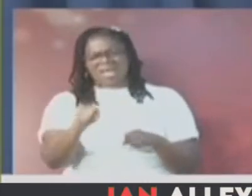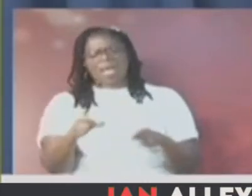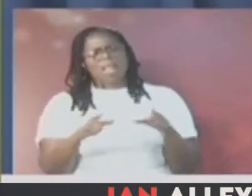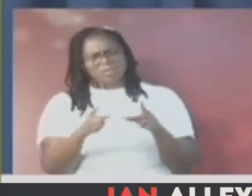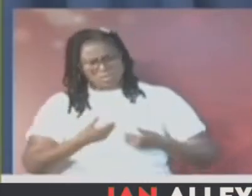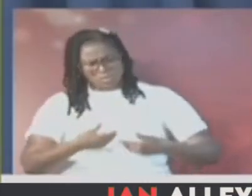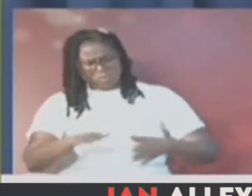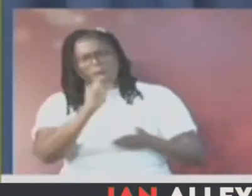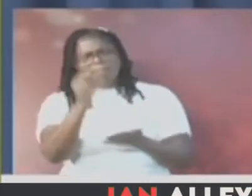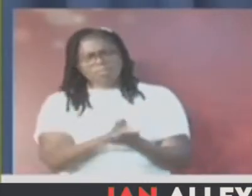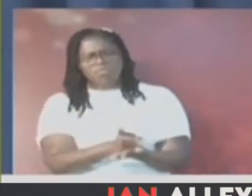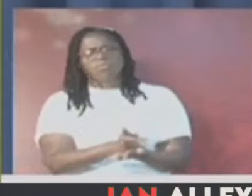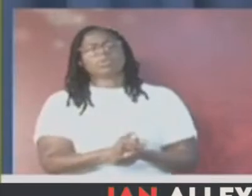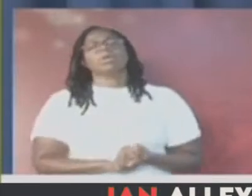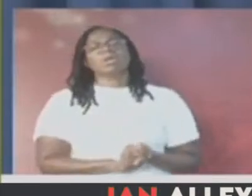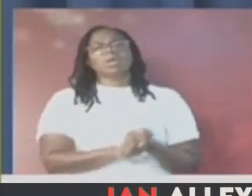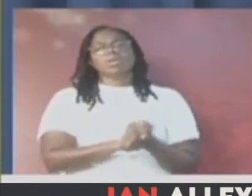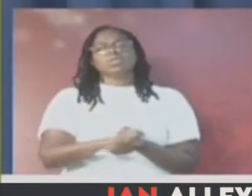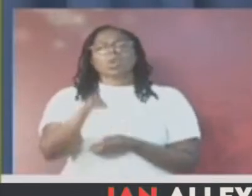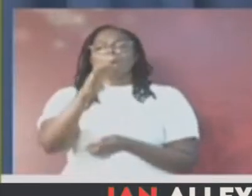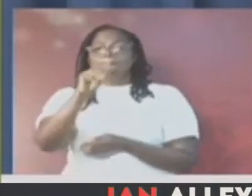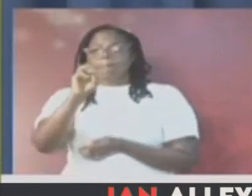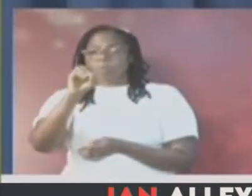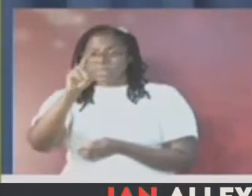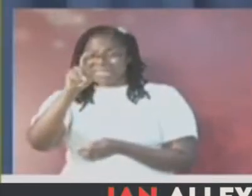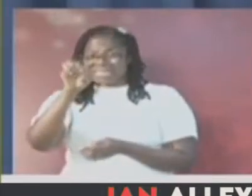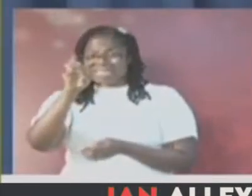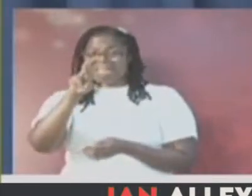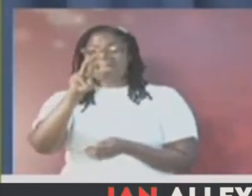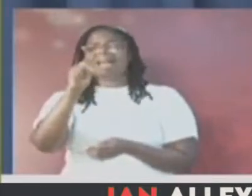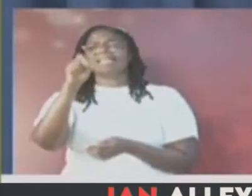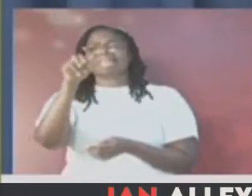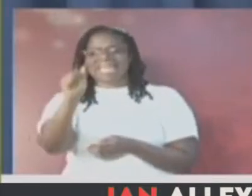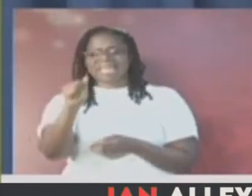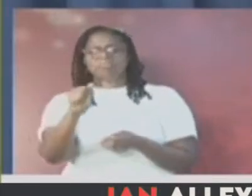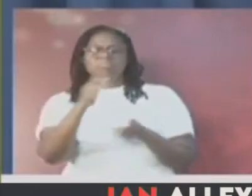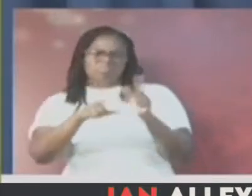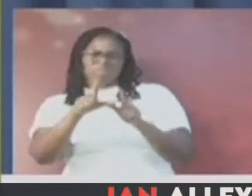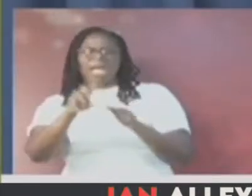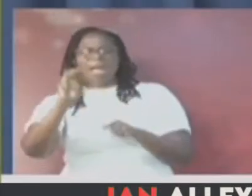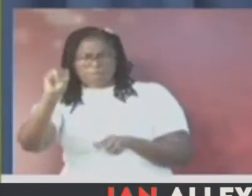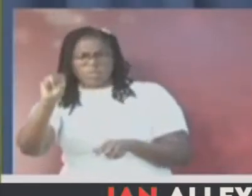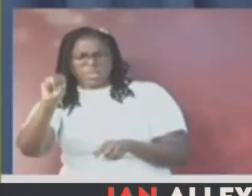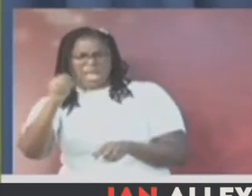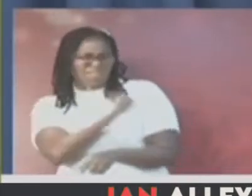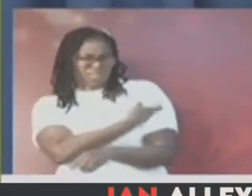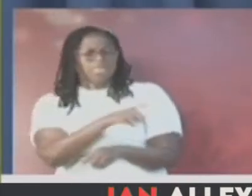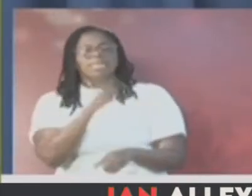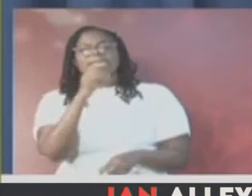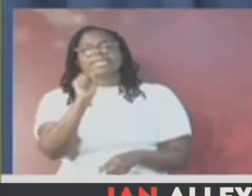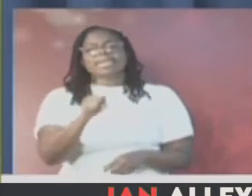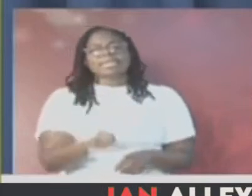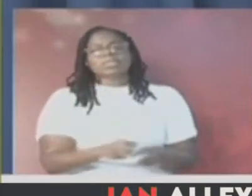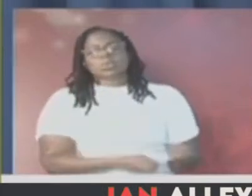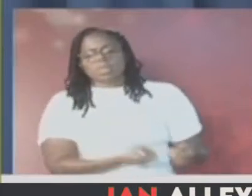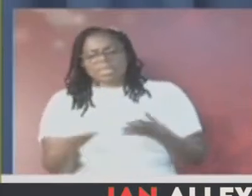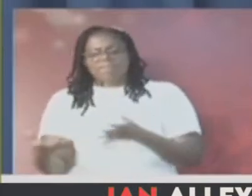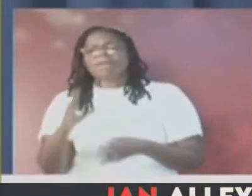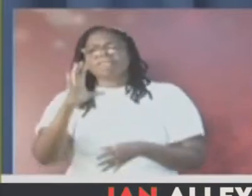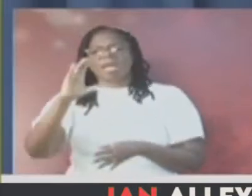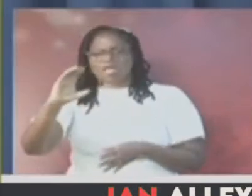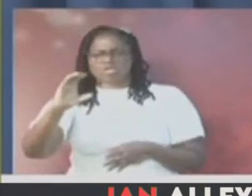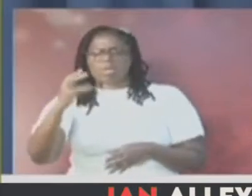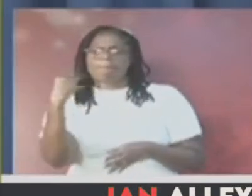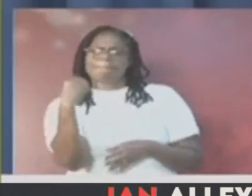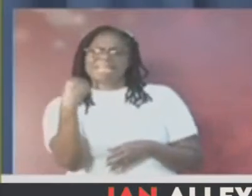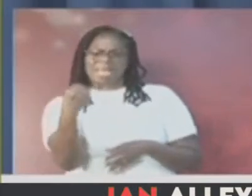believe, 500 million doses to the COVAX facility. So we are